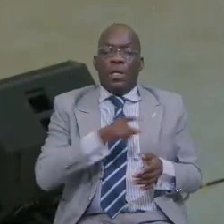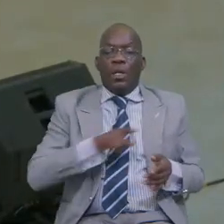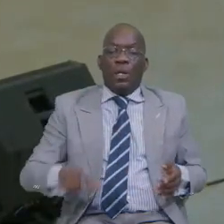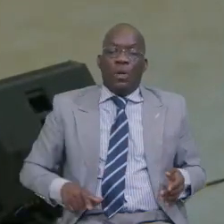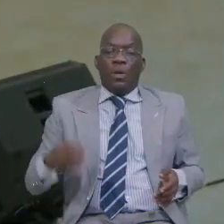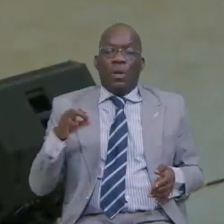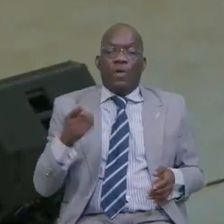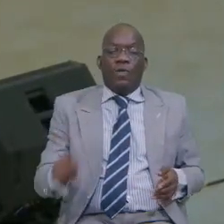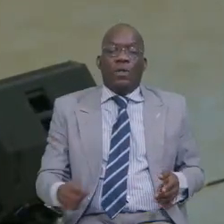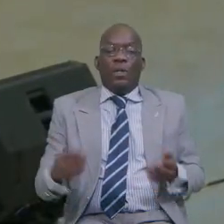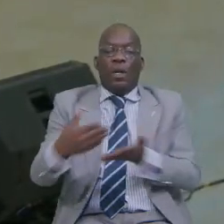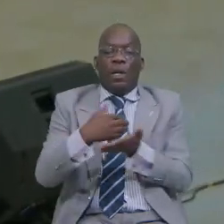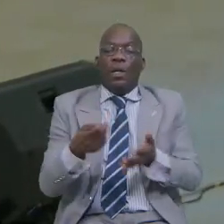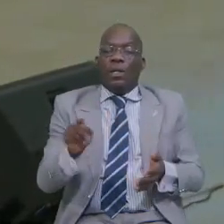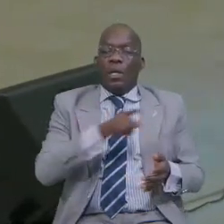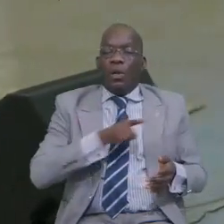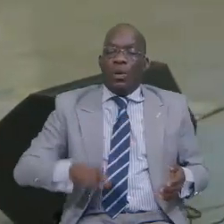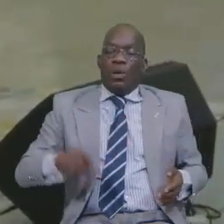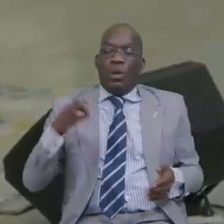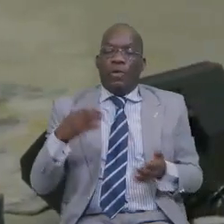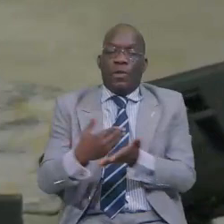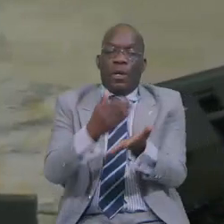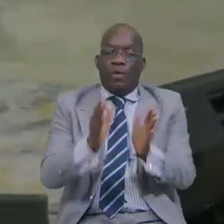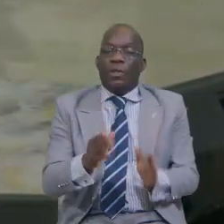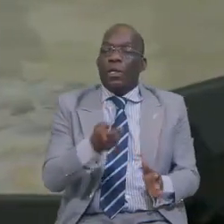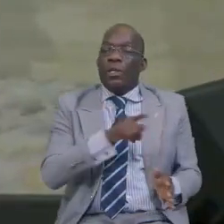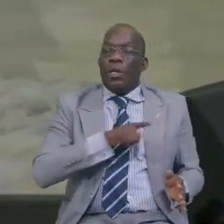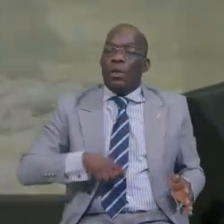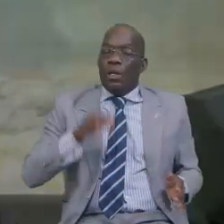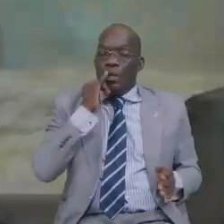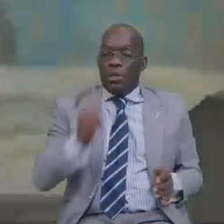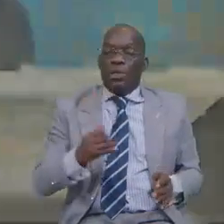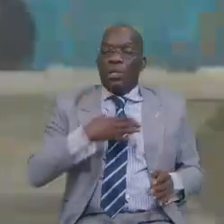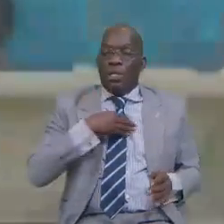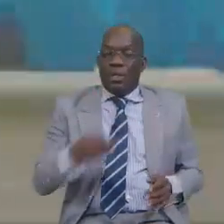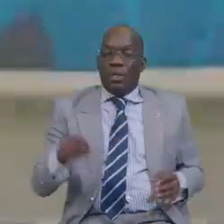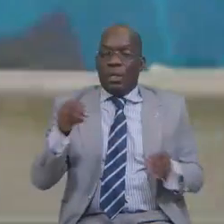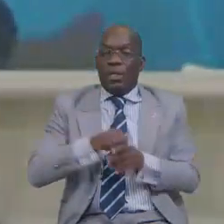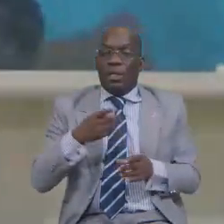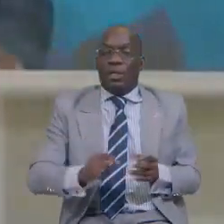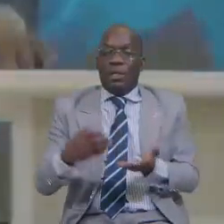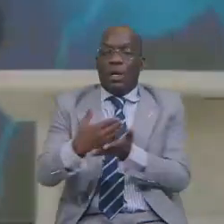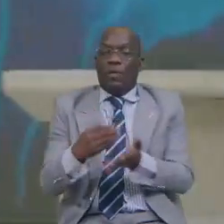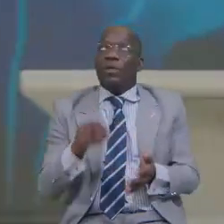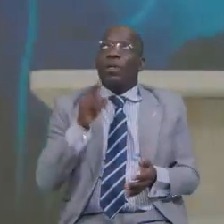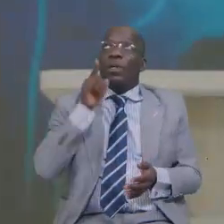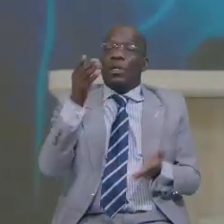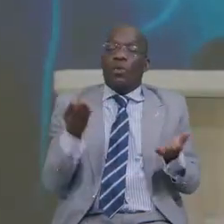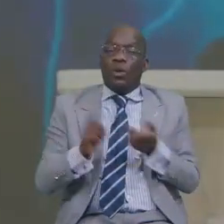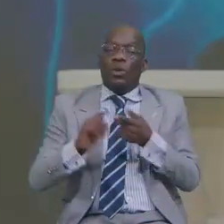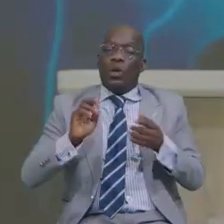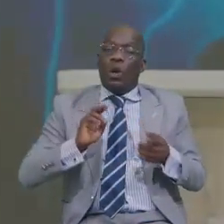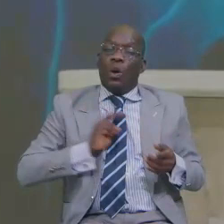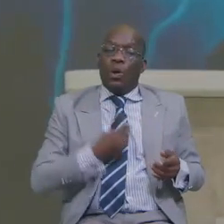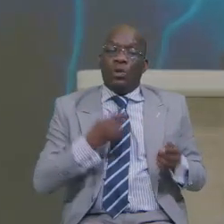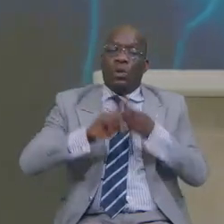the harvest, the Lord is interested in the harvest, and he wants us to go into the harvest field, and he wants the harvest